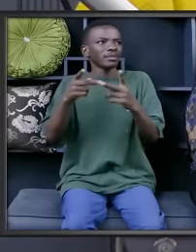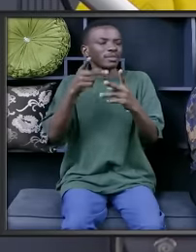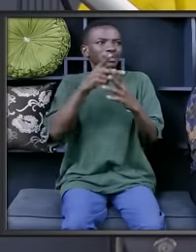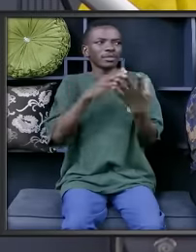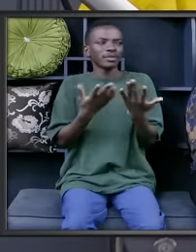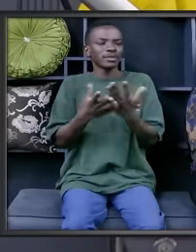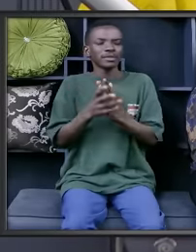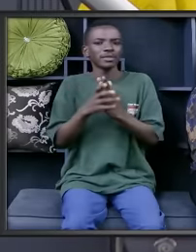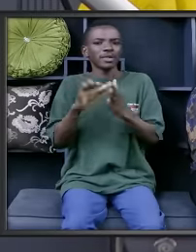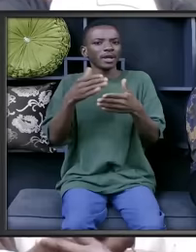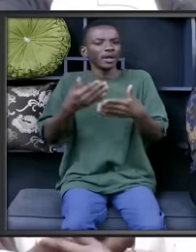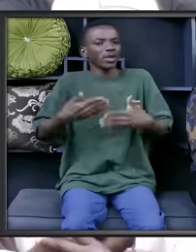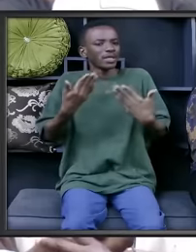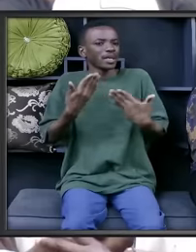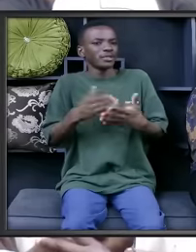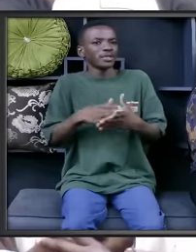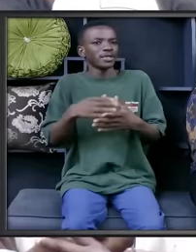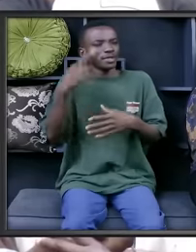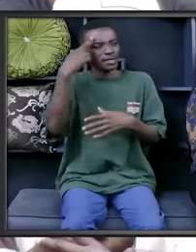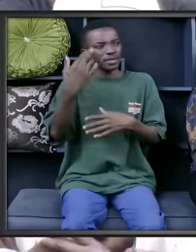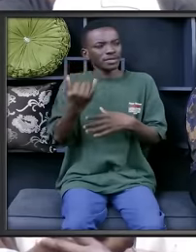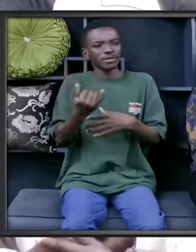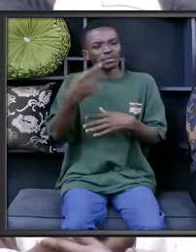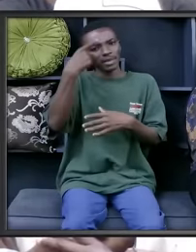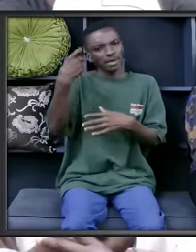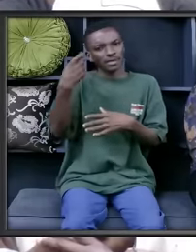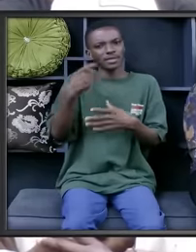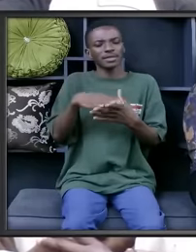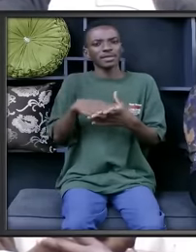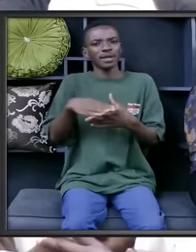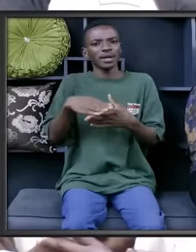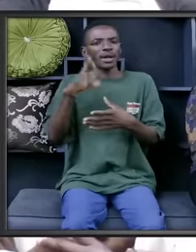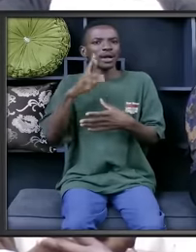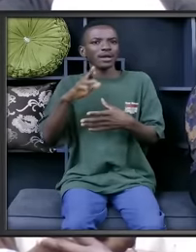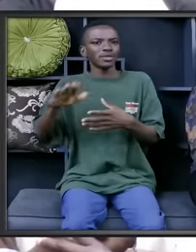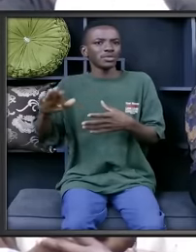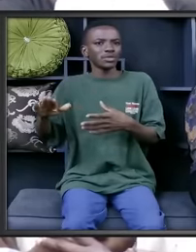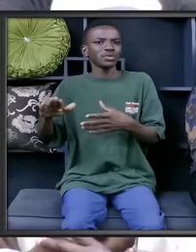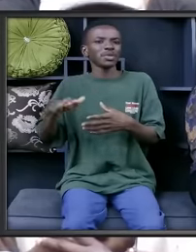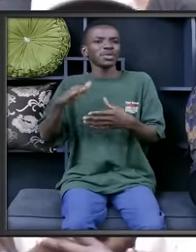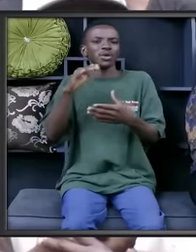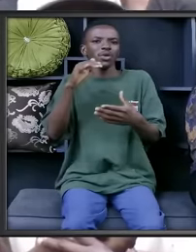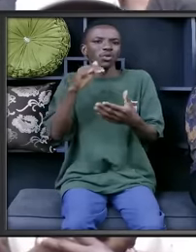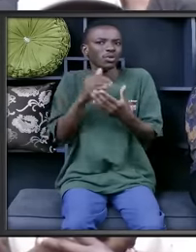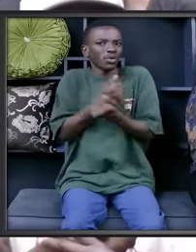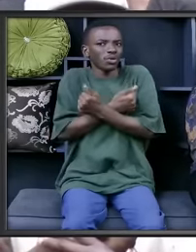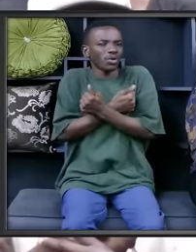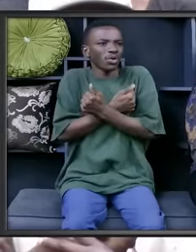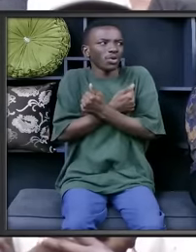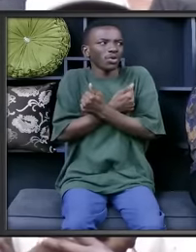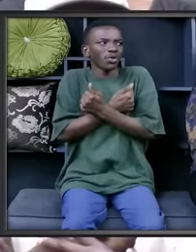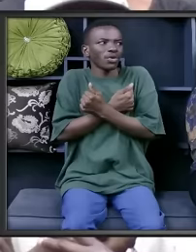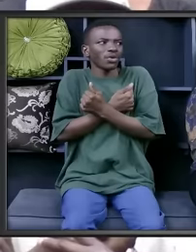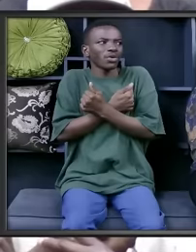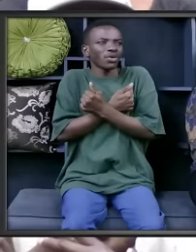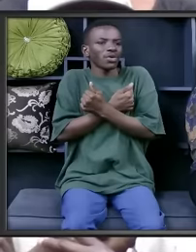the crowd. I was happy. So the reason, now because... My children, I love them so much. I don't get five children. If you